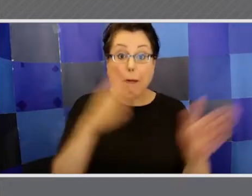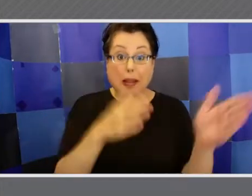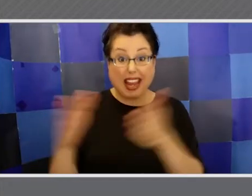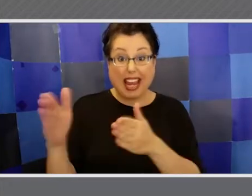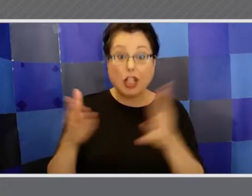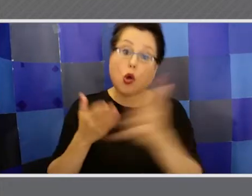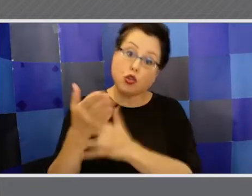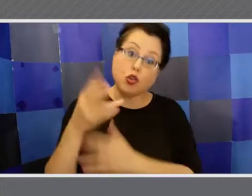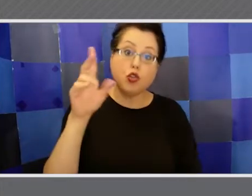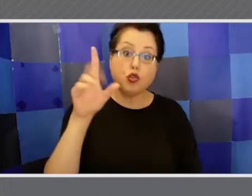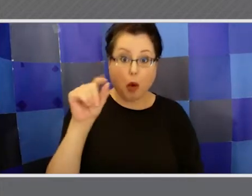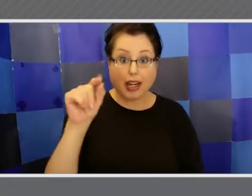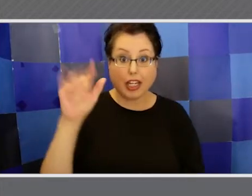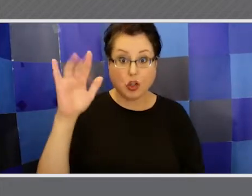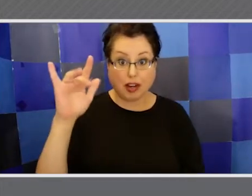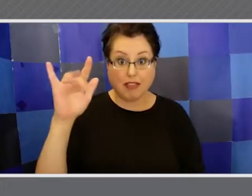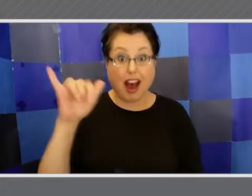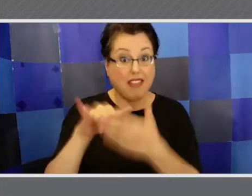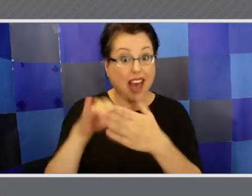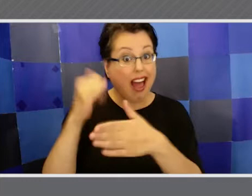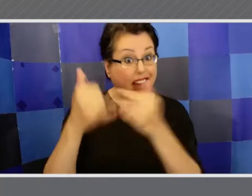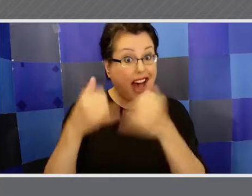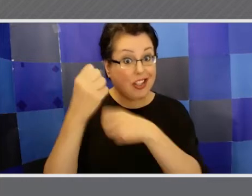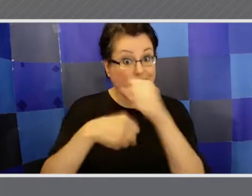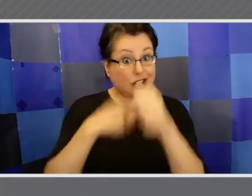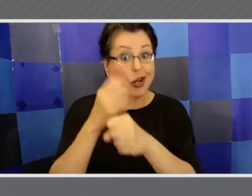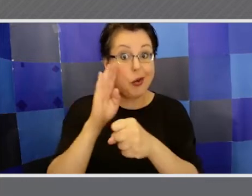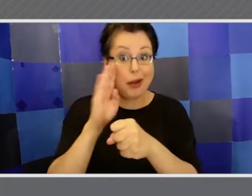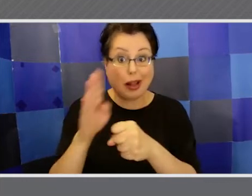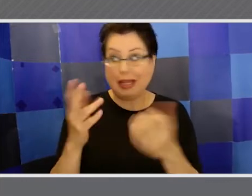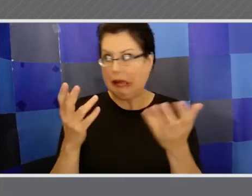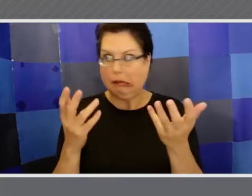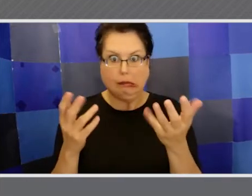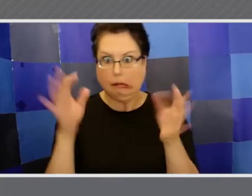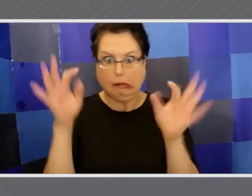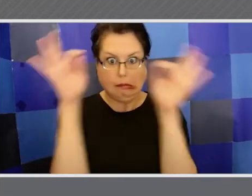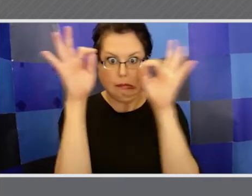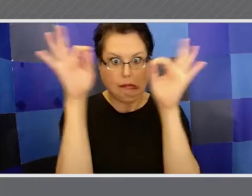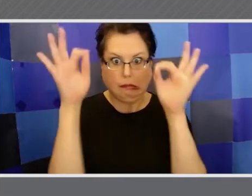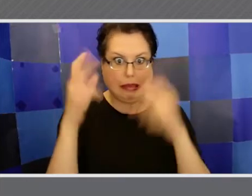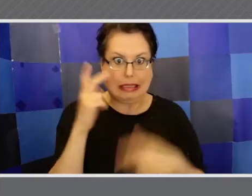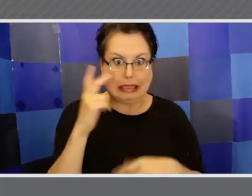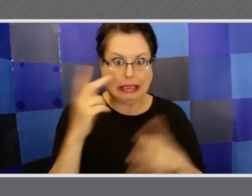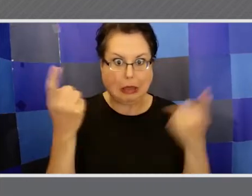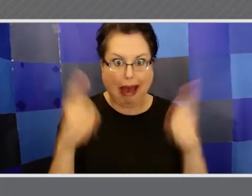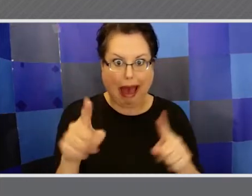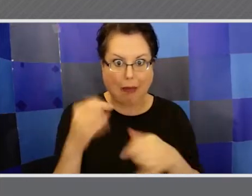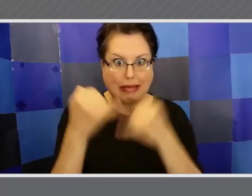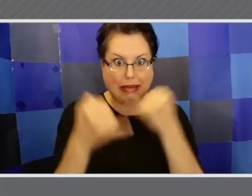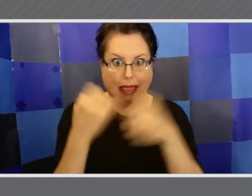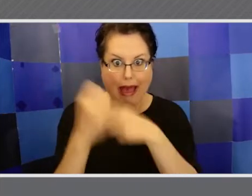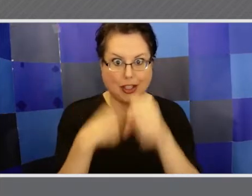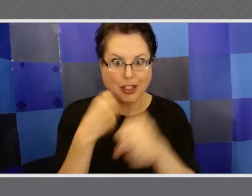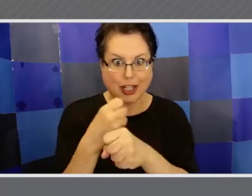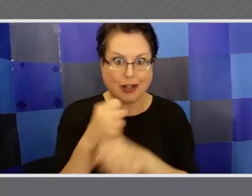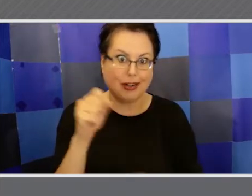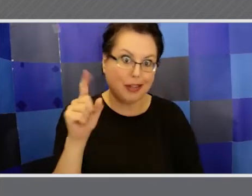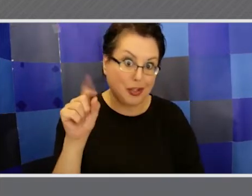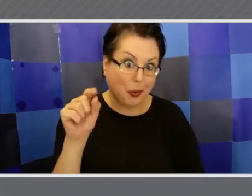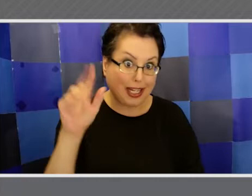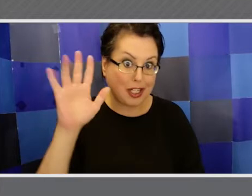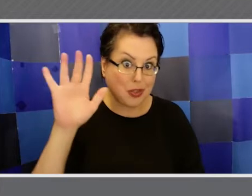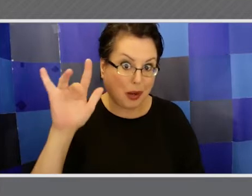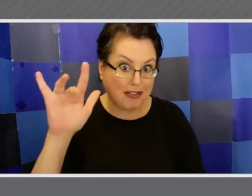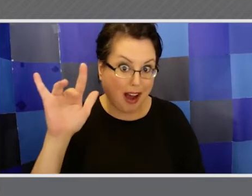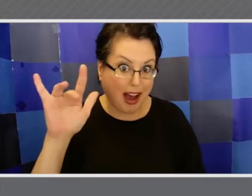that last year is still going to be a fun puzzle piece to try and figure out. And states, counties, and local and